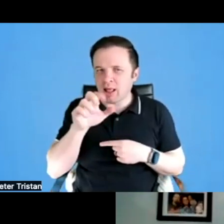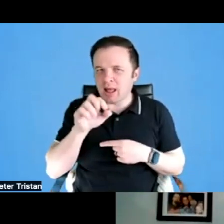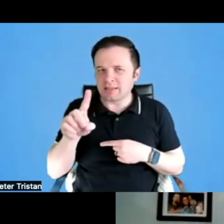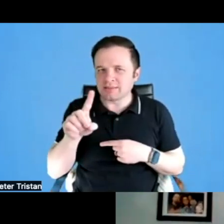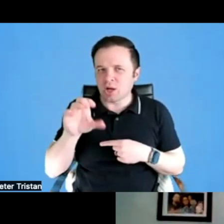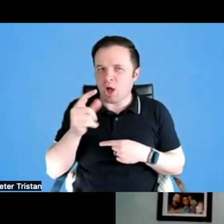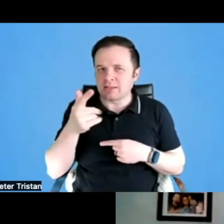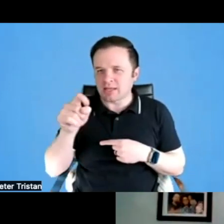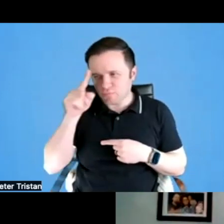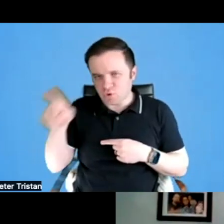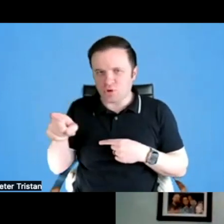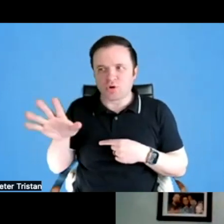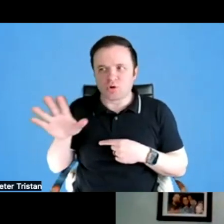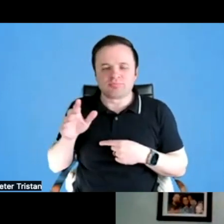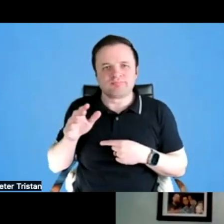for her.